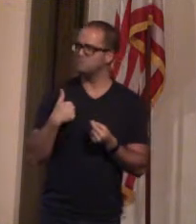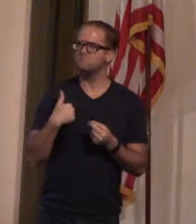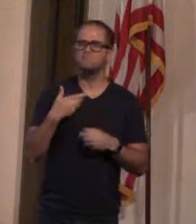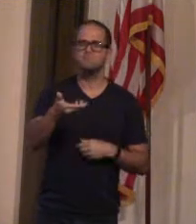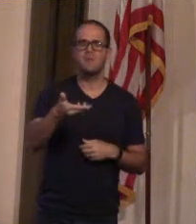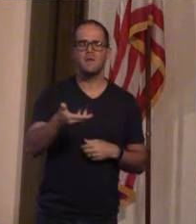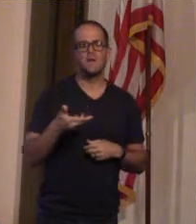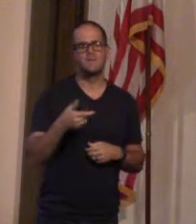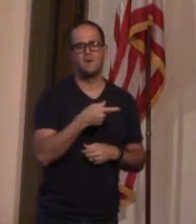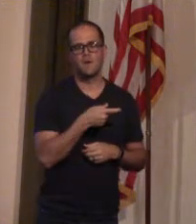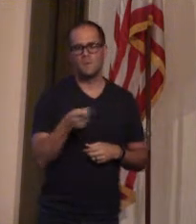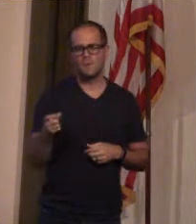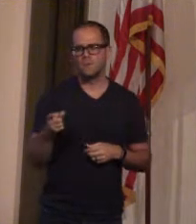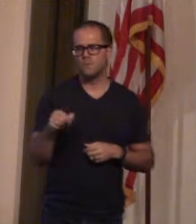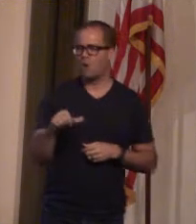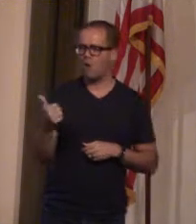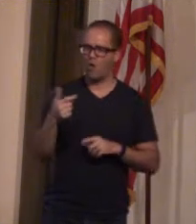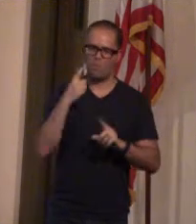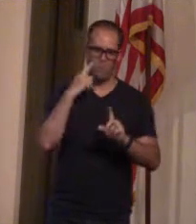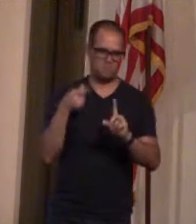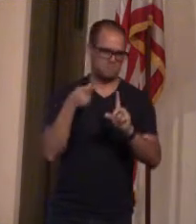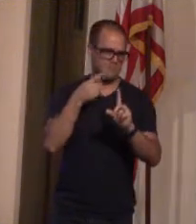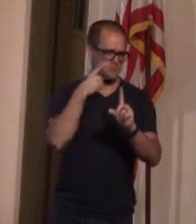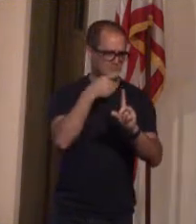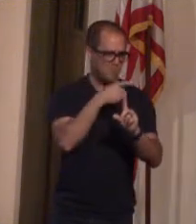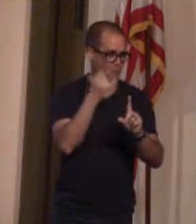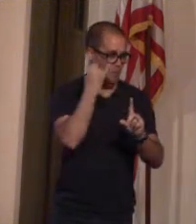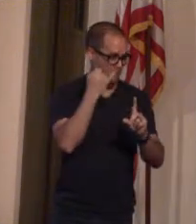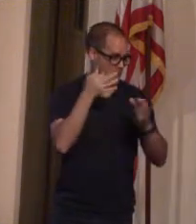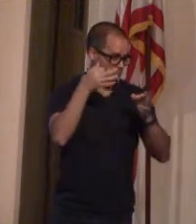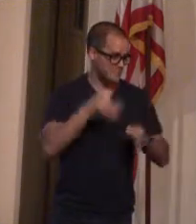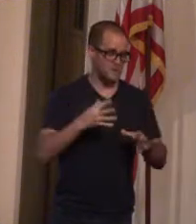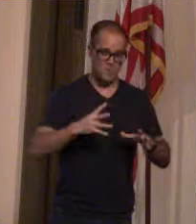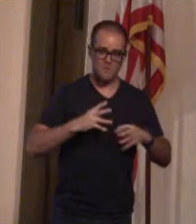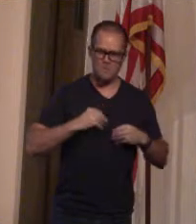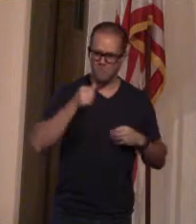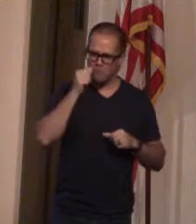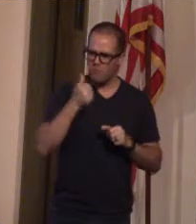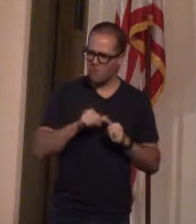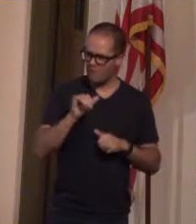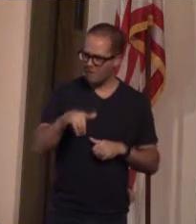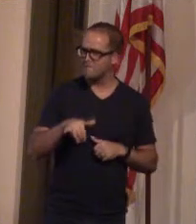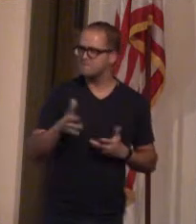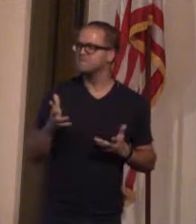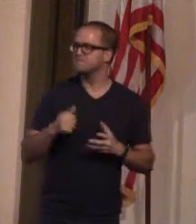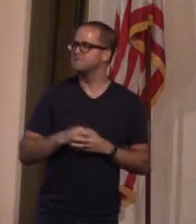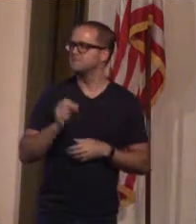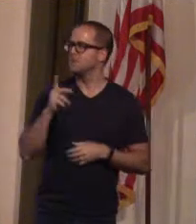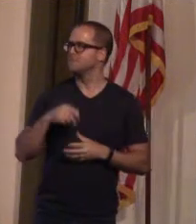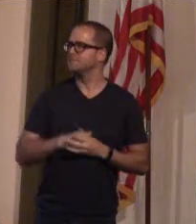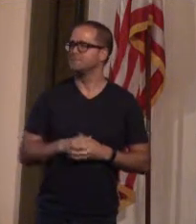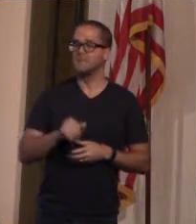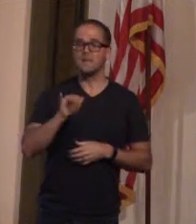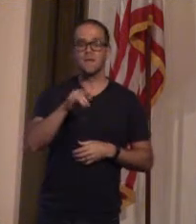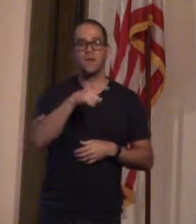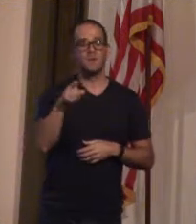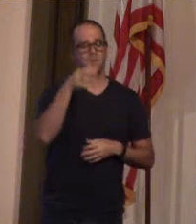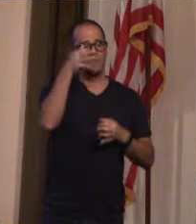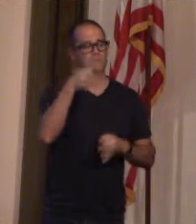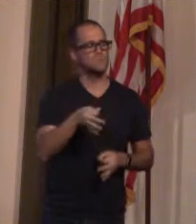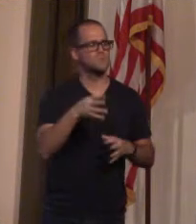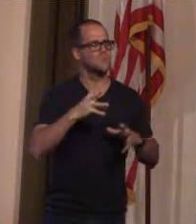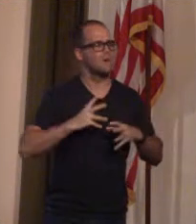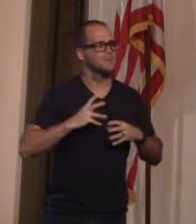I am and why I'm here. And why I'm here continues to change. And what I do, I invite you to, if